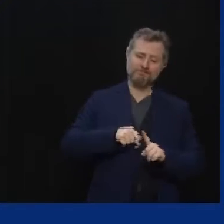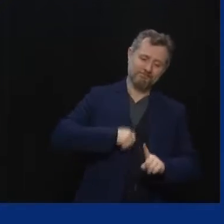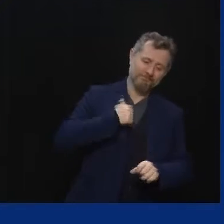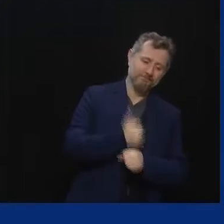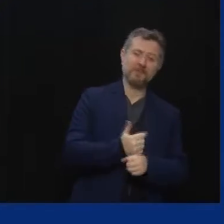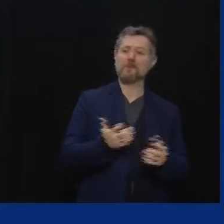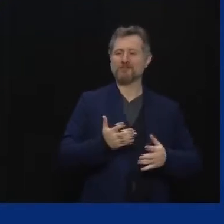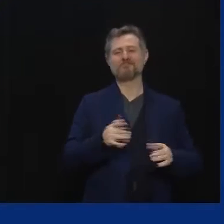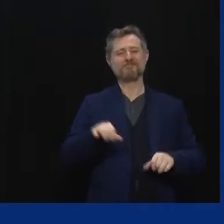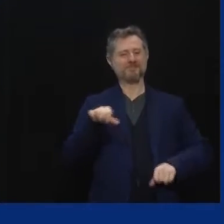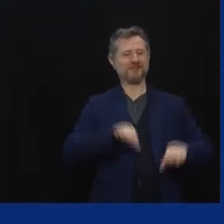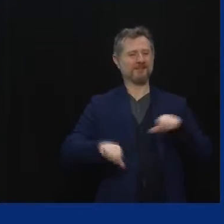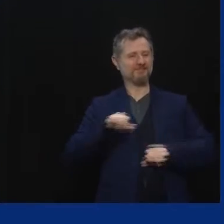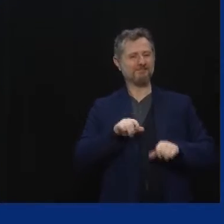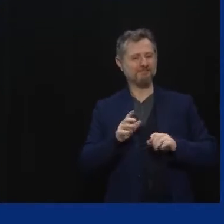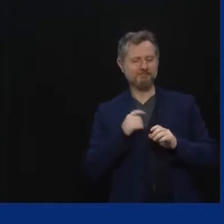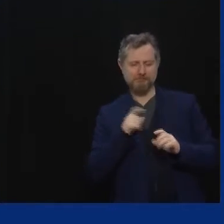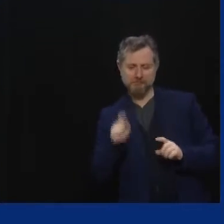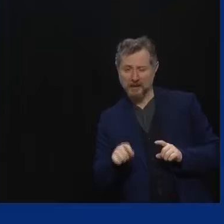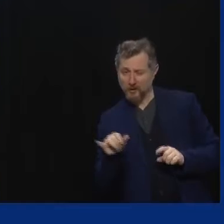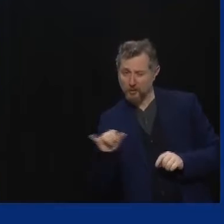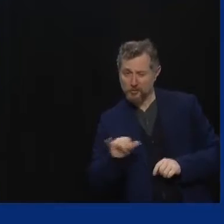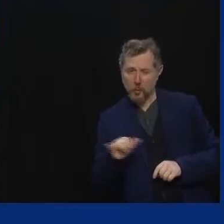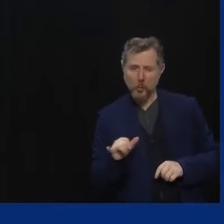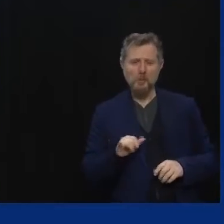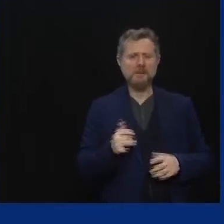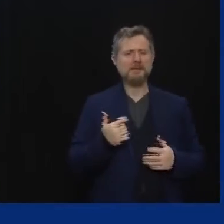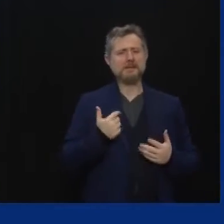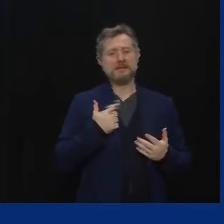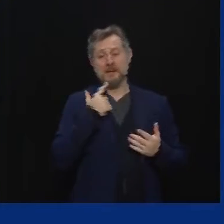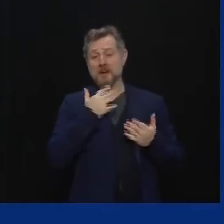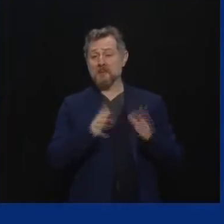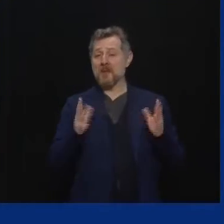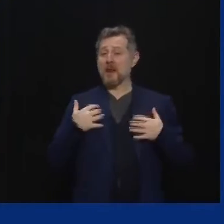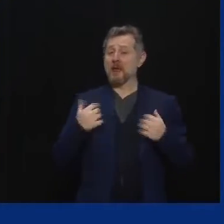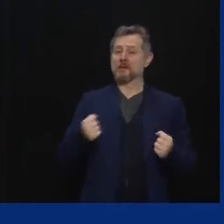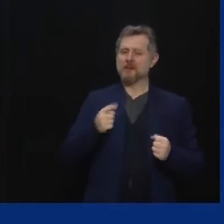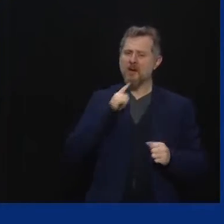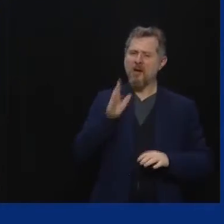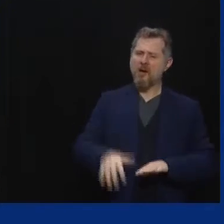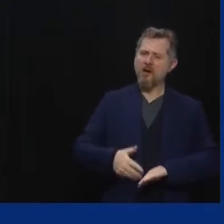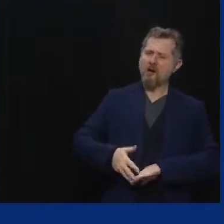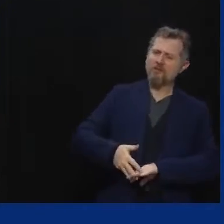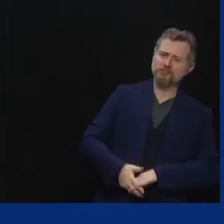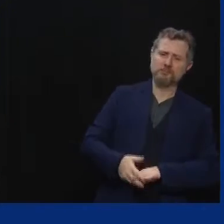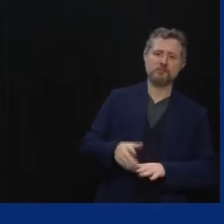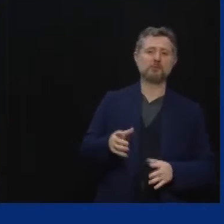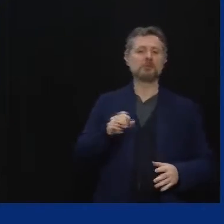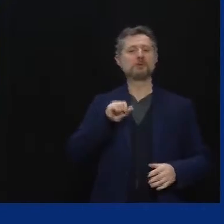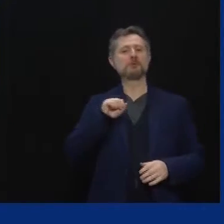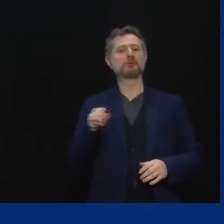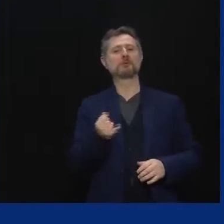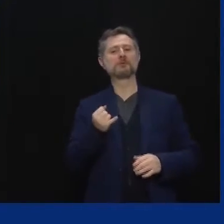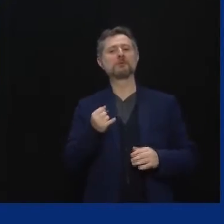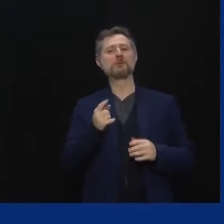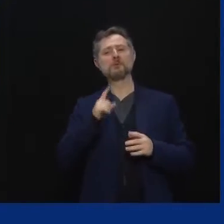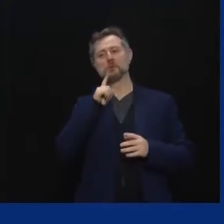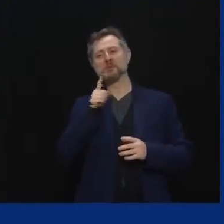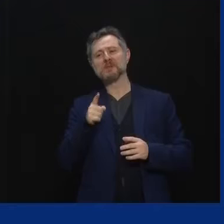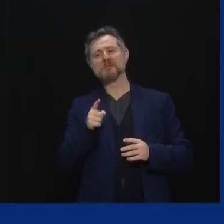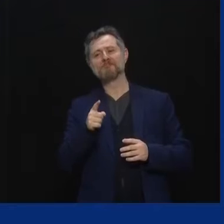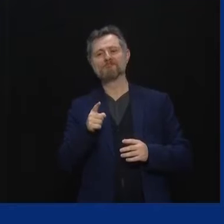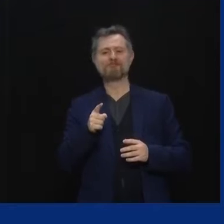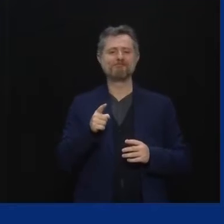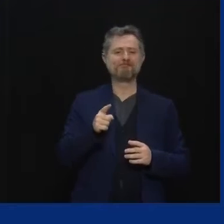in social justice, COVID also gave us that. COVID literally pulled back the curtain on enduring and